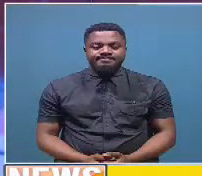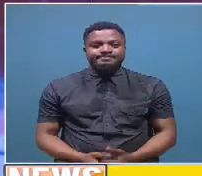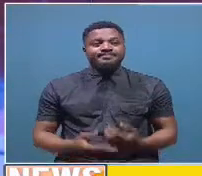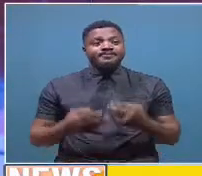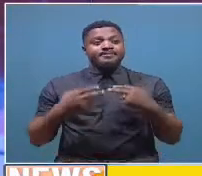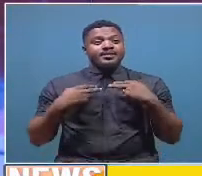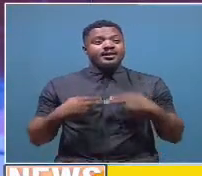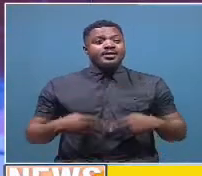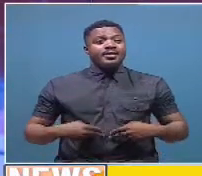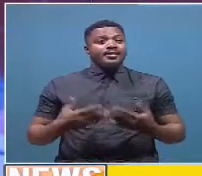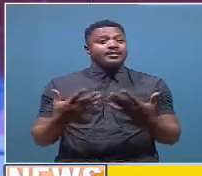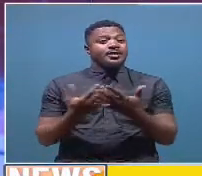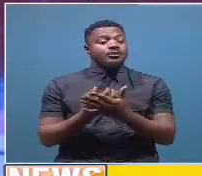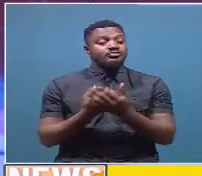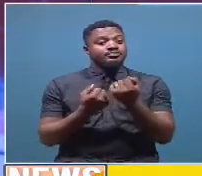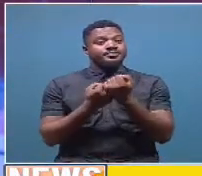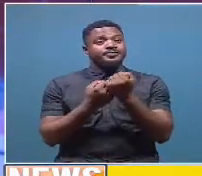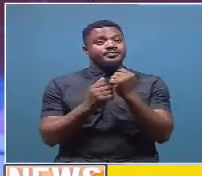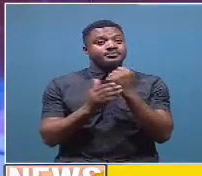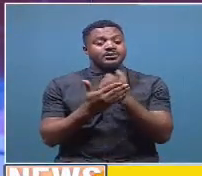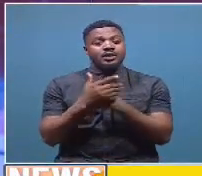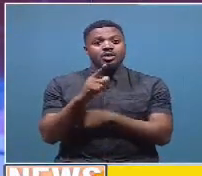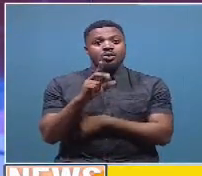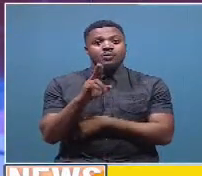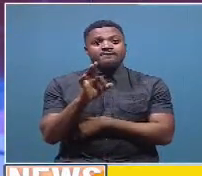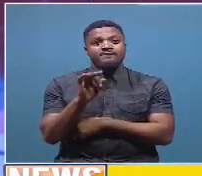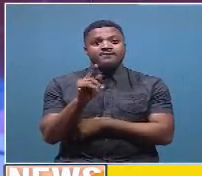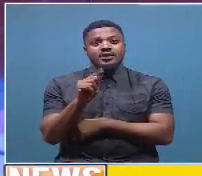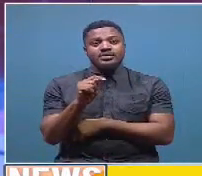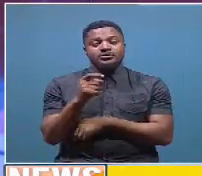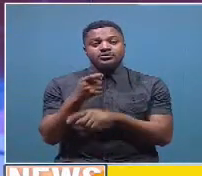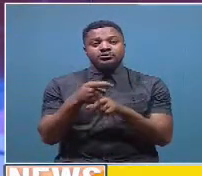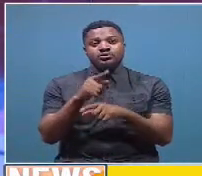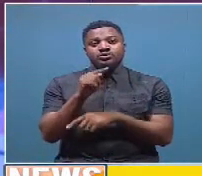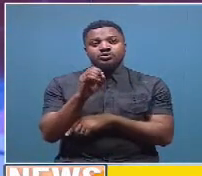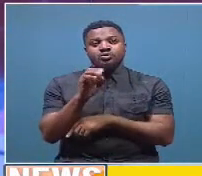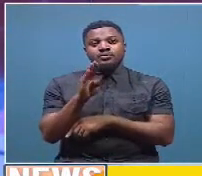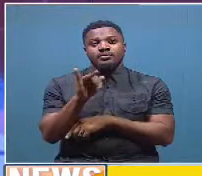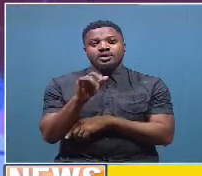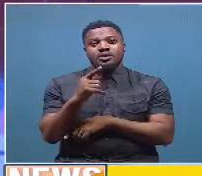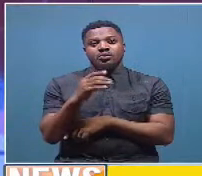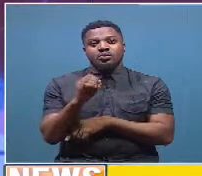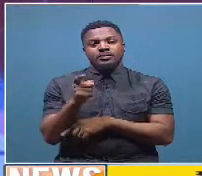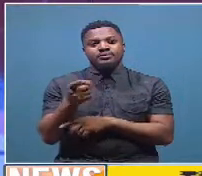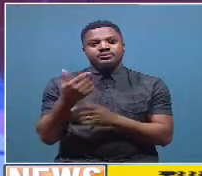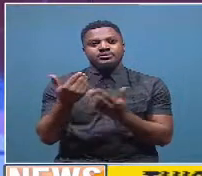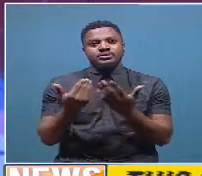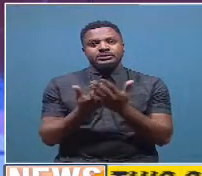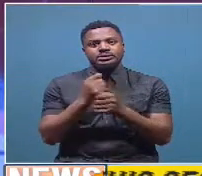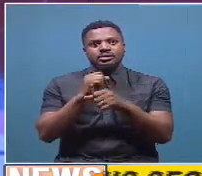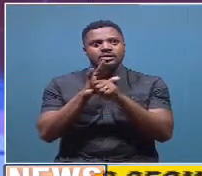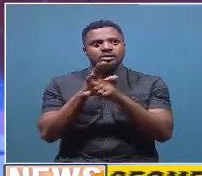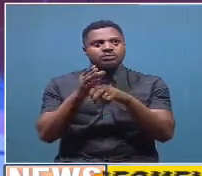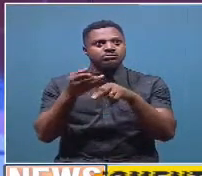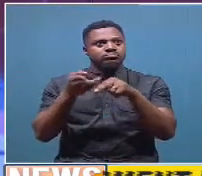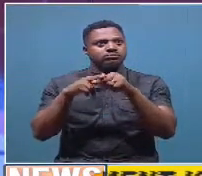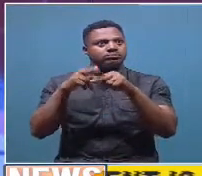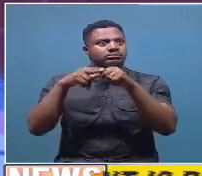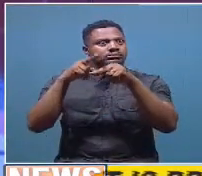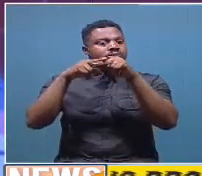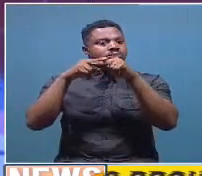The health segment of the news is brought to you by Lufat from Tobinco. The resurgence in COVID-19 cases in Ghana